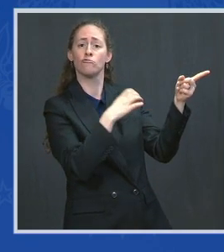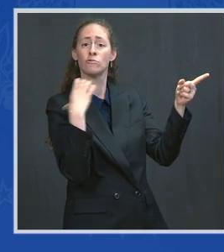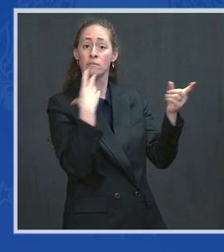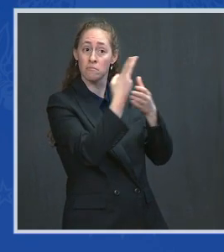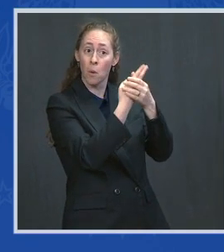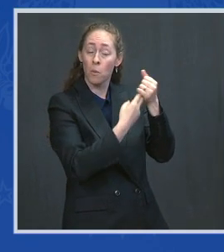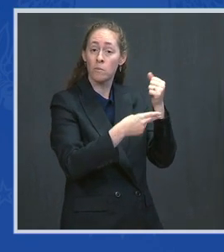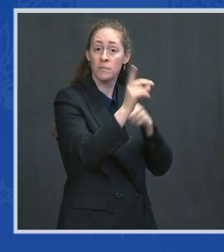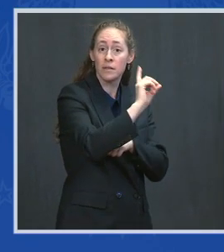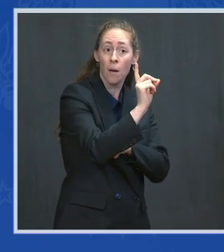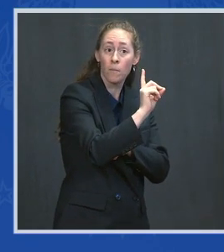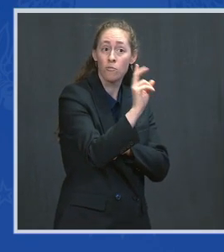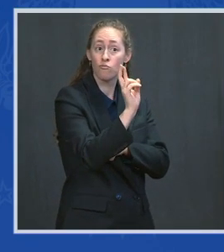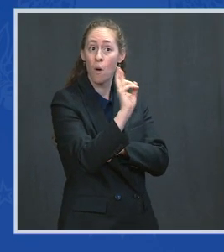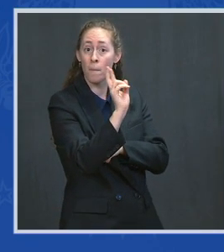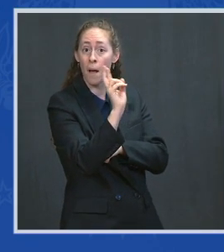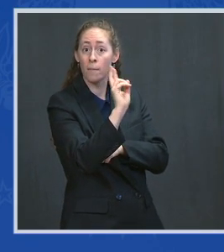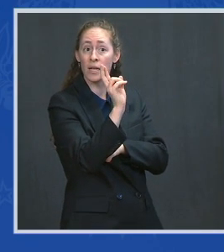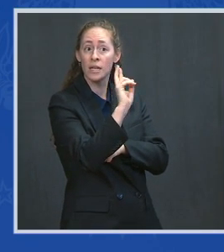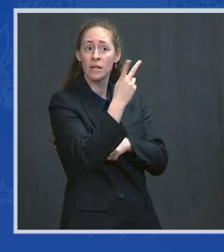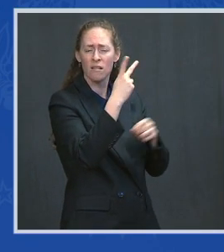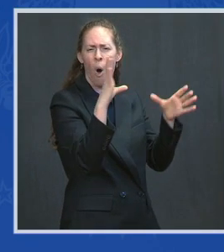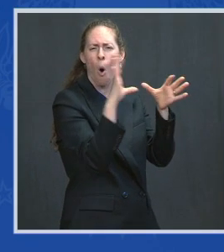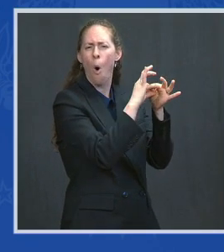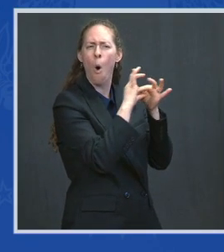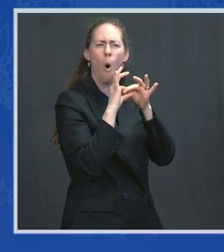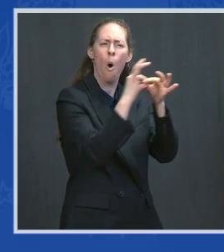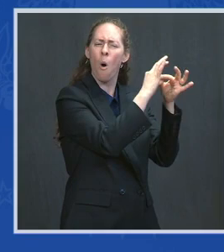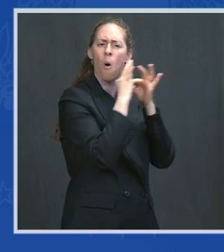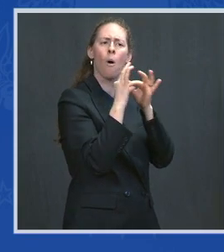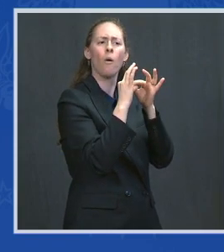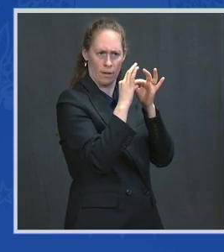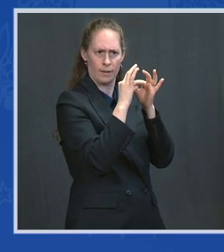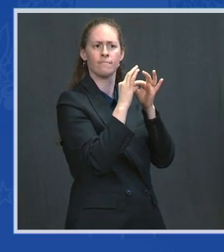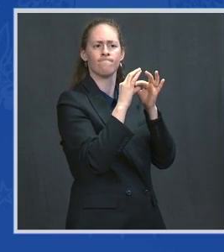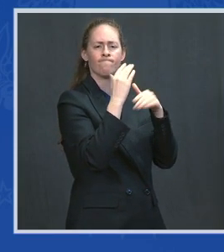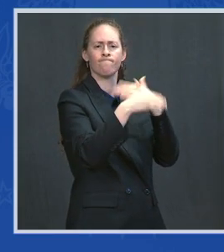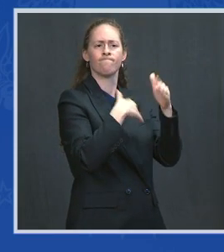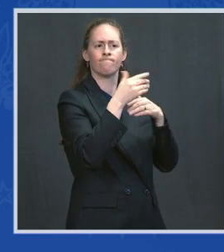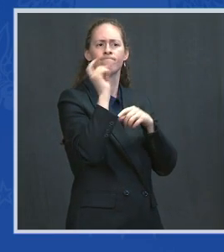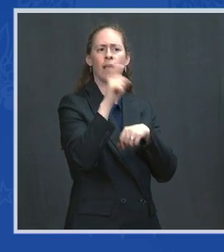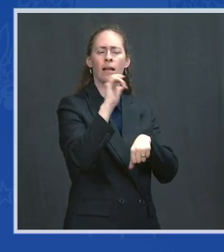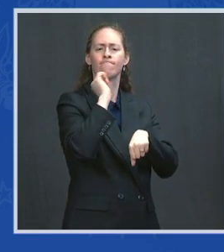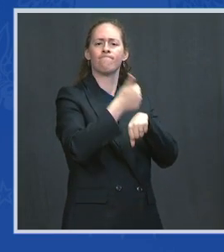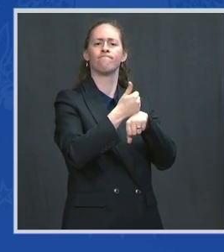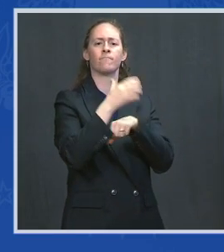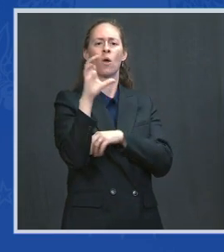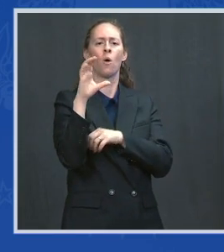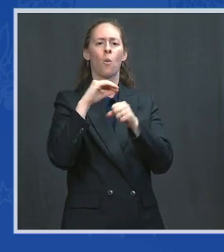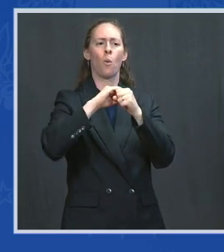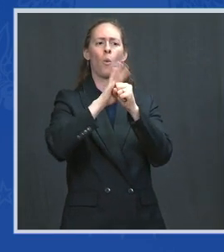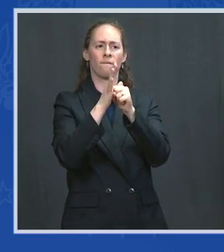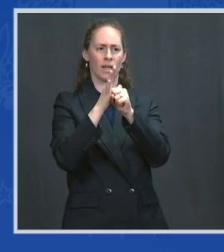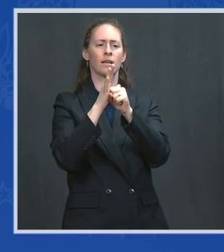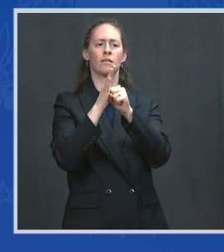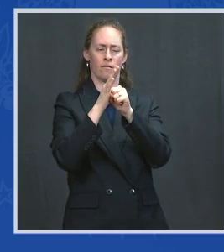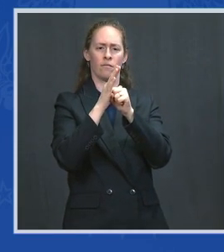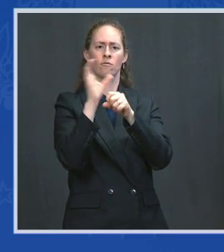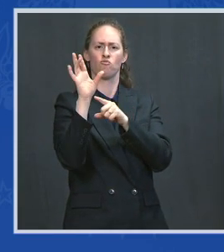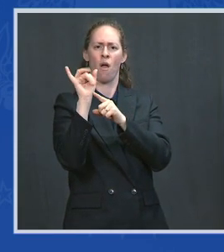to get the COVID-19 Hate Crimes Act on my desk. Well, on a desk I'm about to sign on.